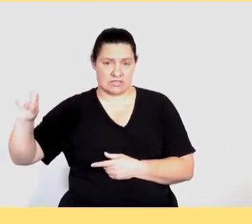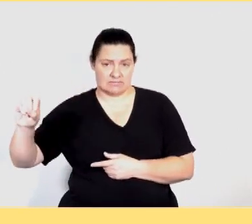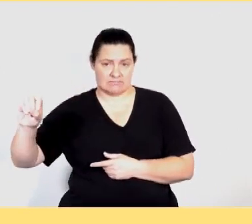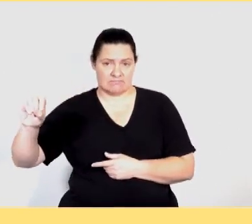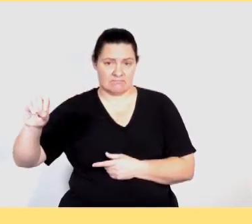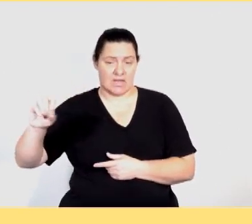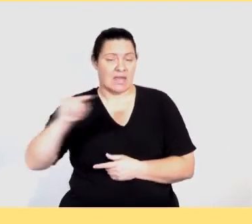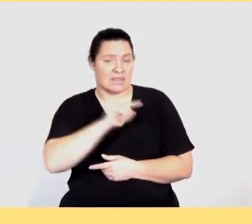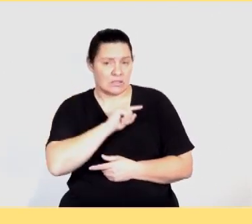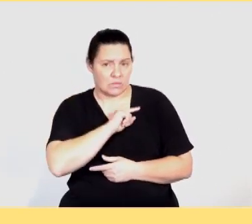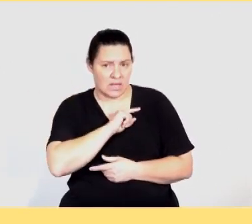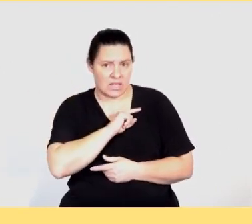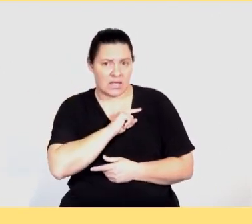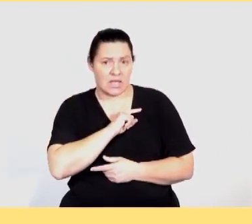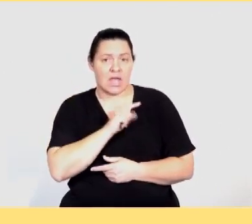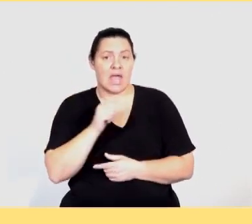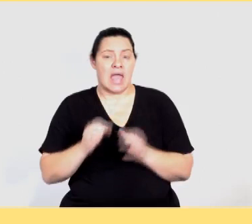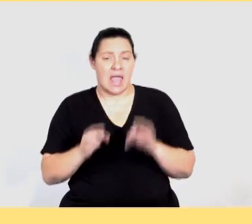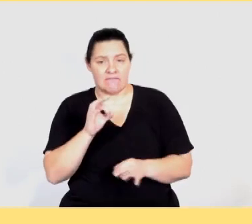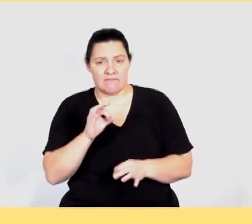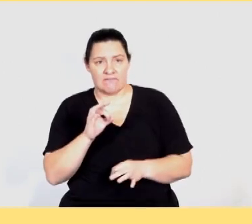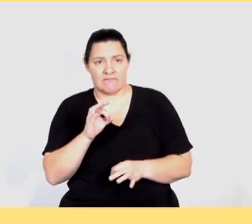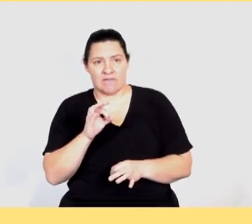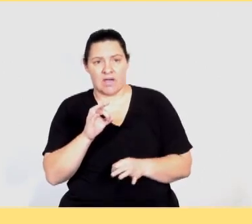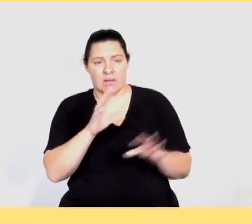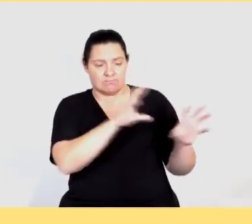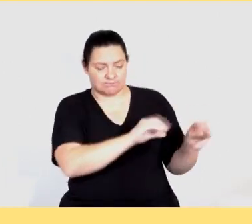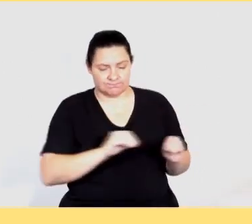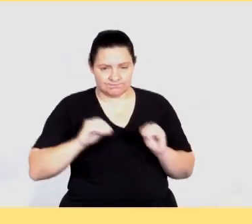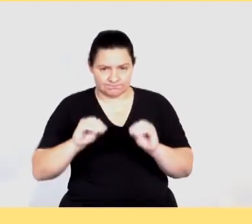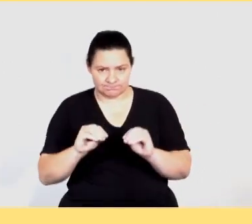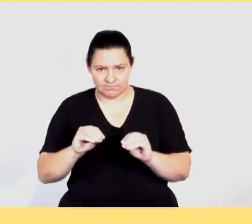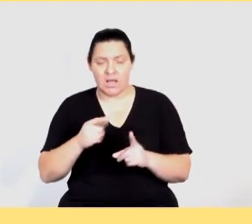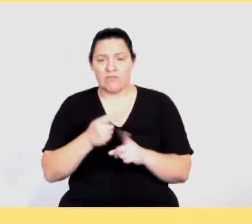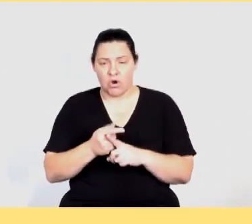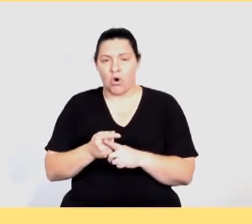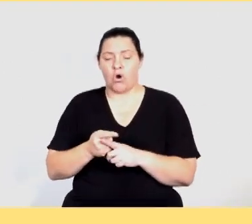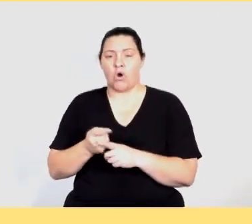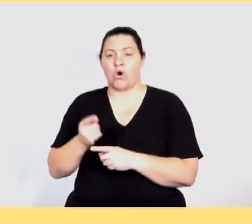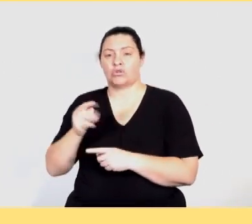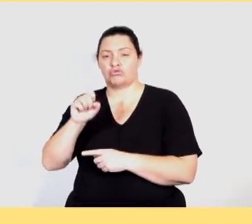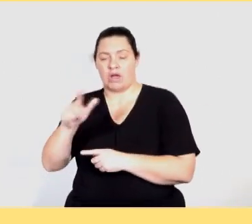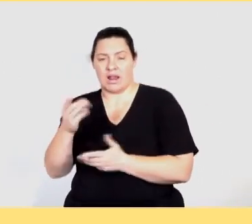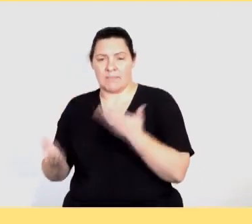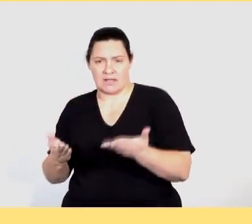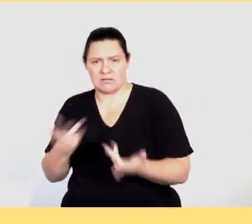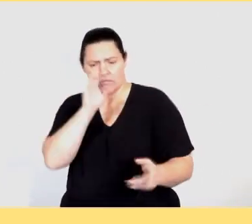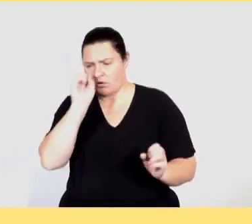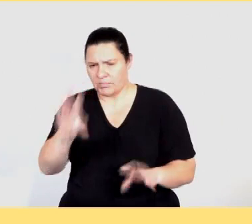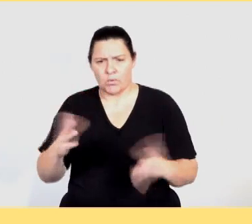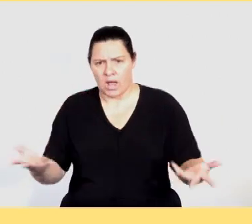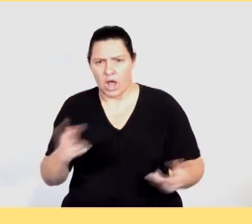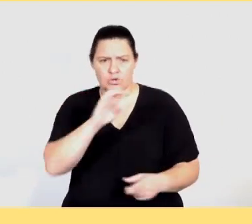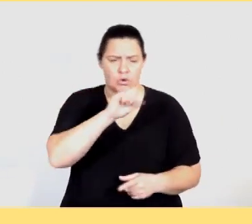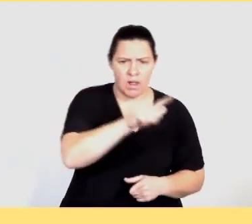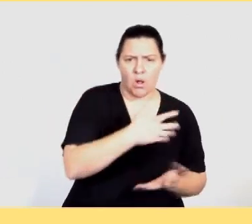94,200. Therefore, when I bring it now under my balance sheet account section in the trial balance, where do you think it